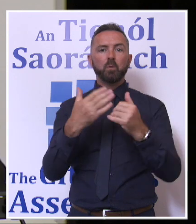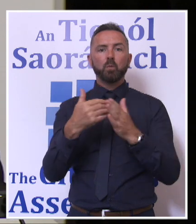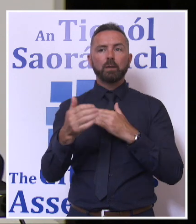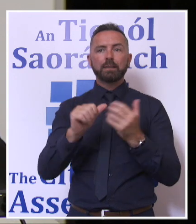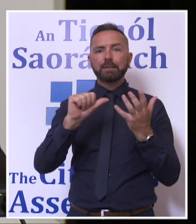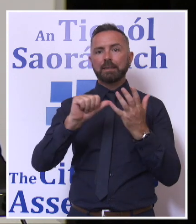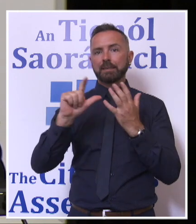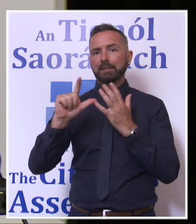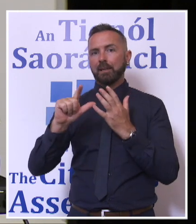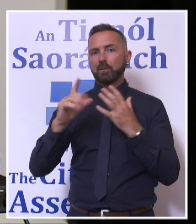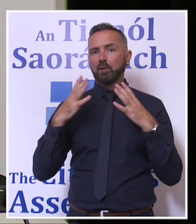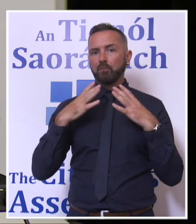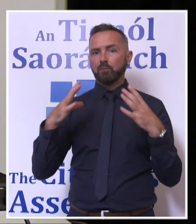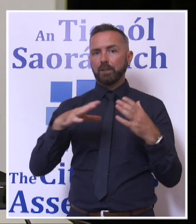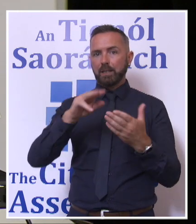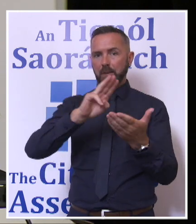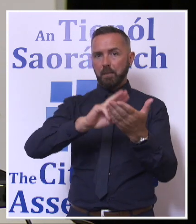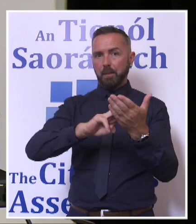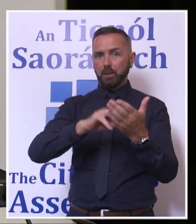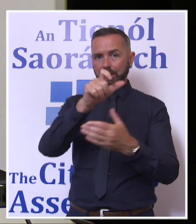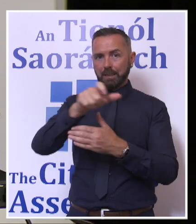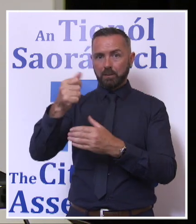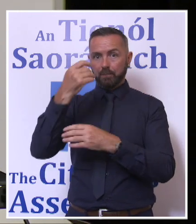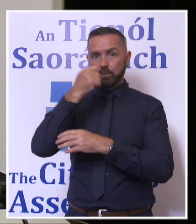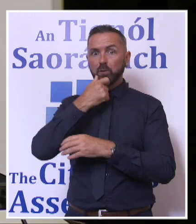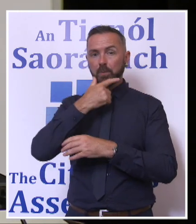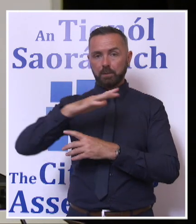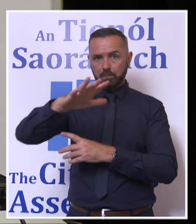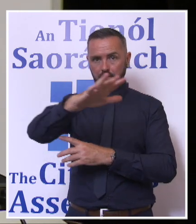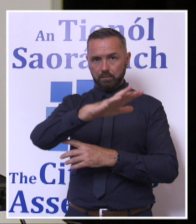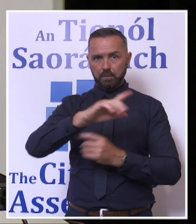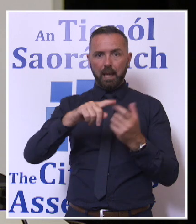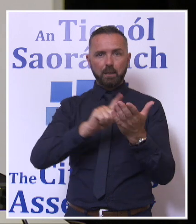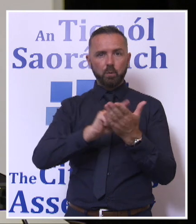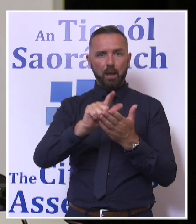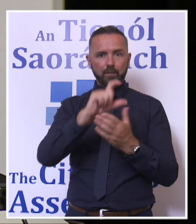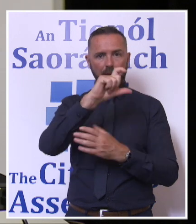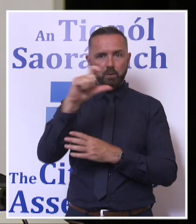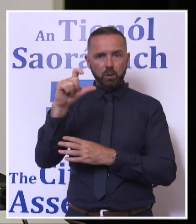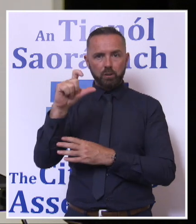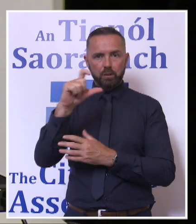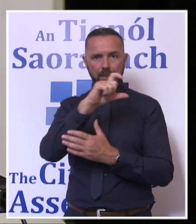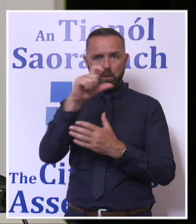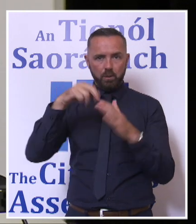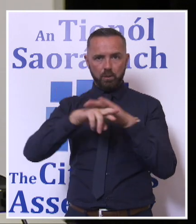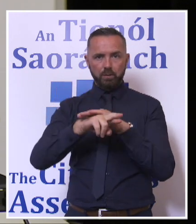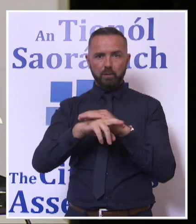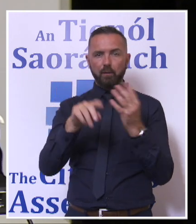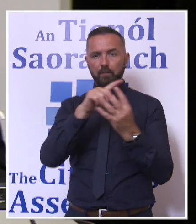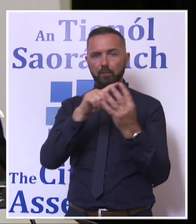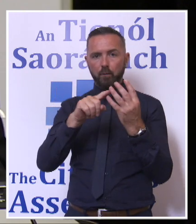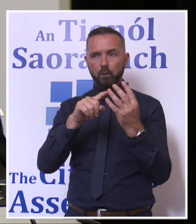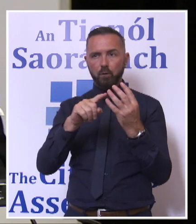67 free members, free citizens of the Dublin City and County, and 12 of our councillors. We currently have 4 local